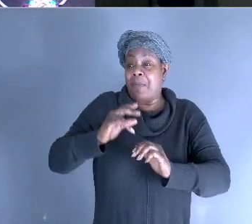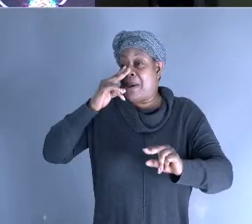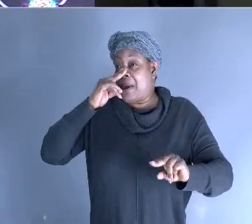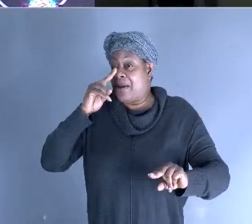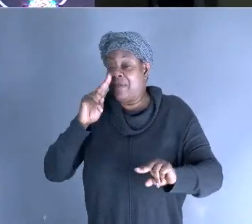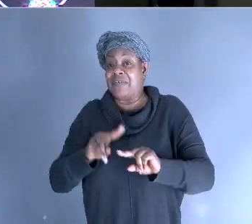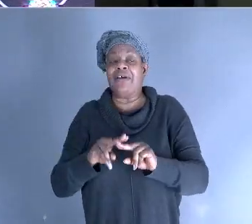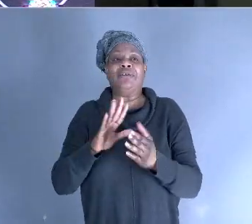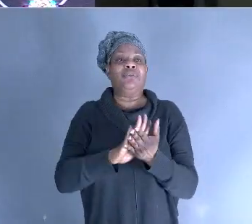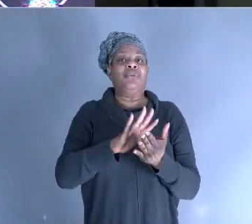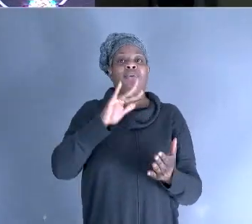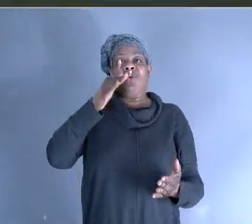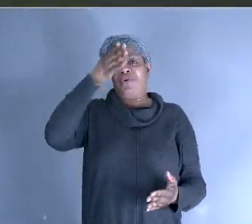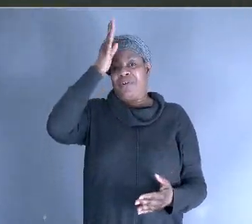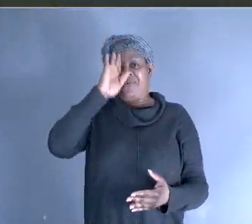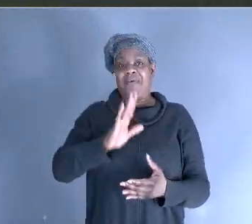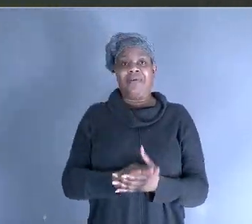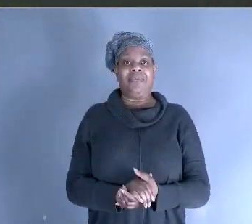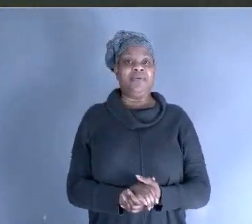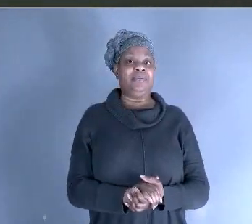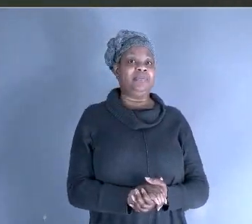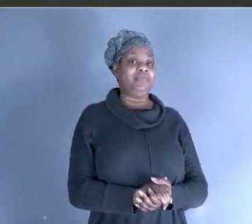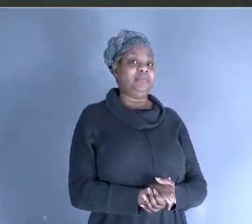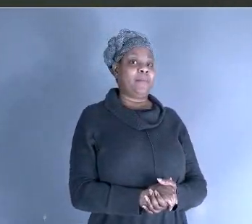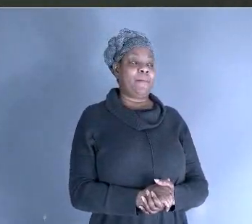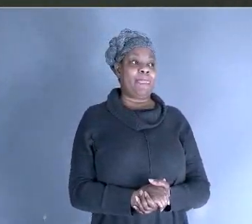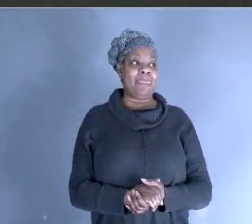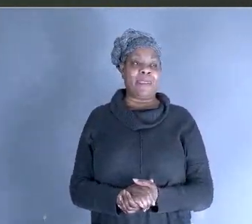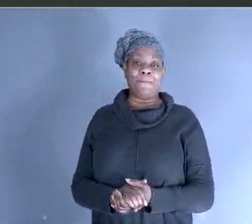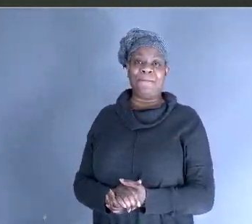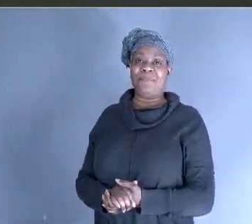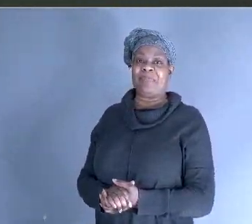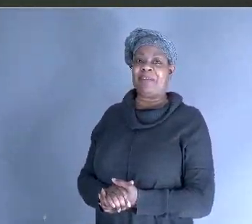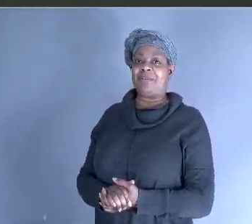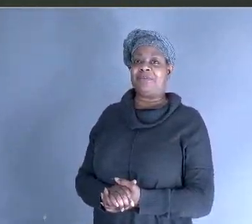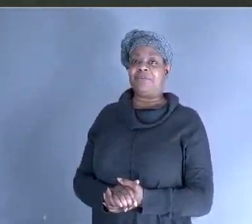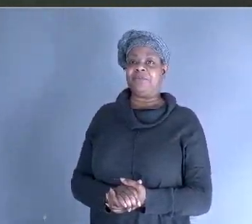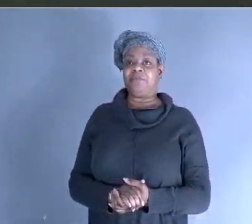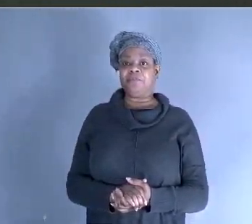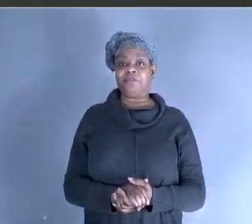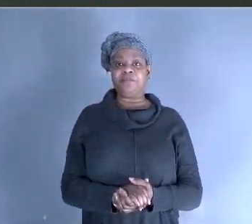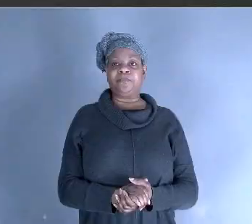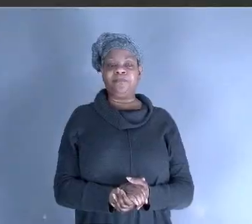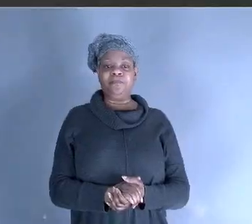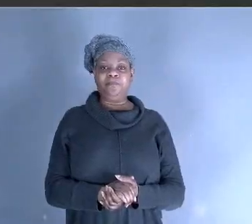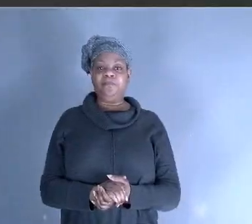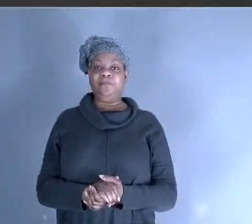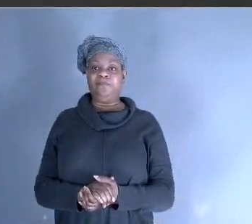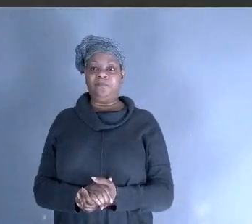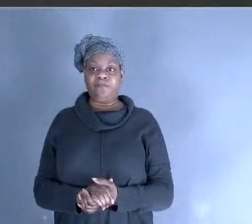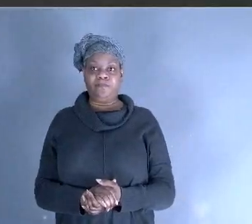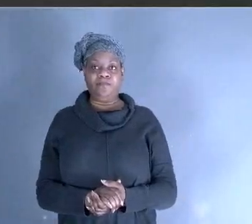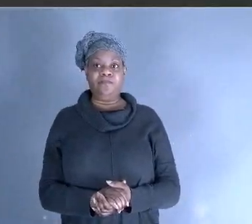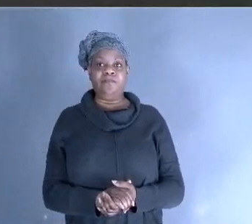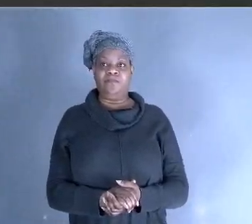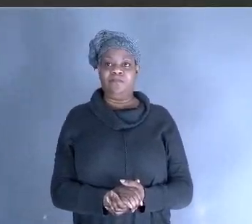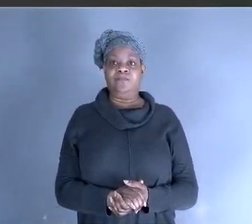to the glory of God we get an opportunity now to to rewrite to reshape to